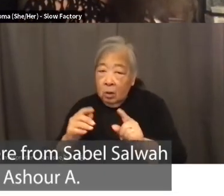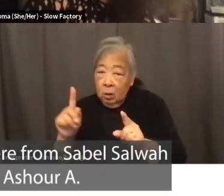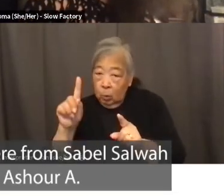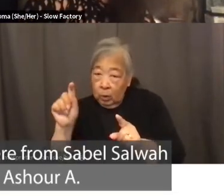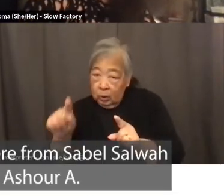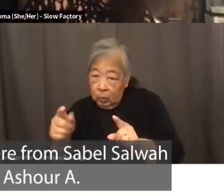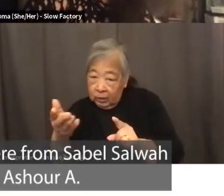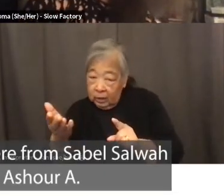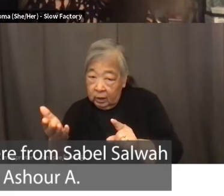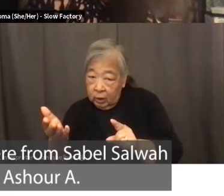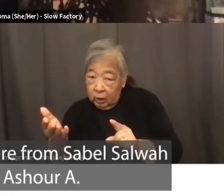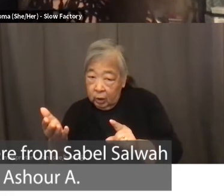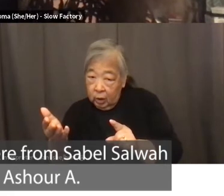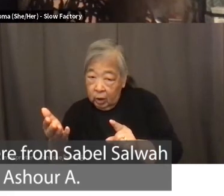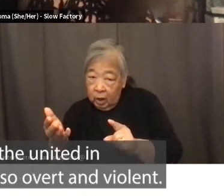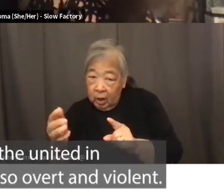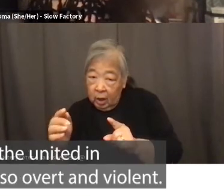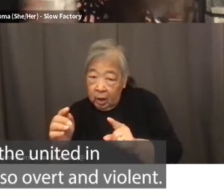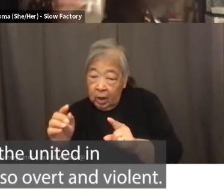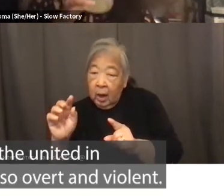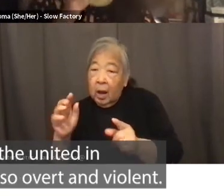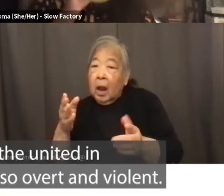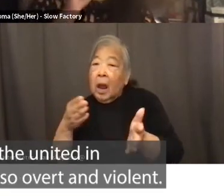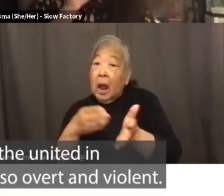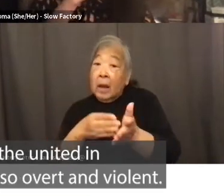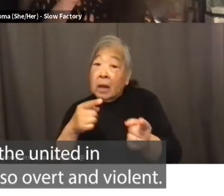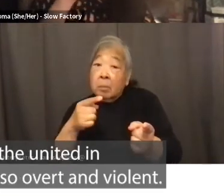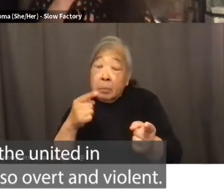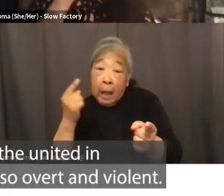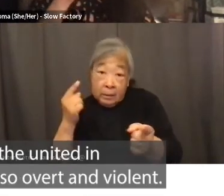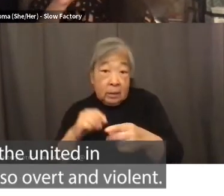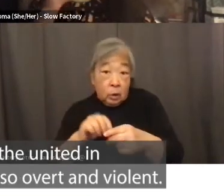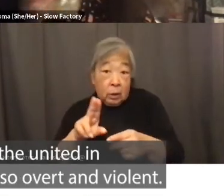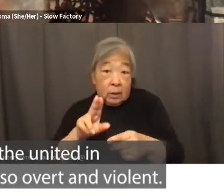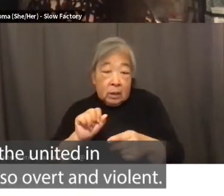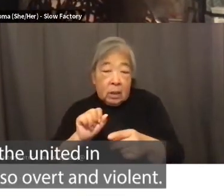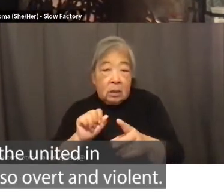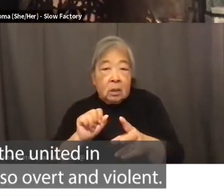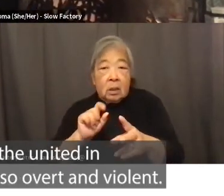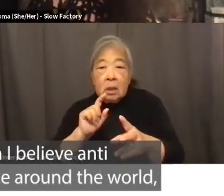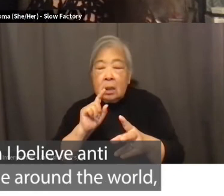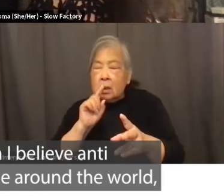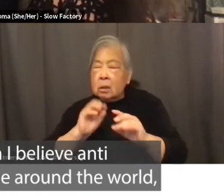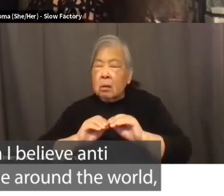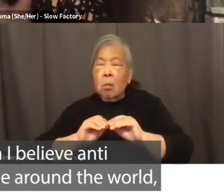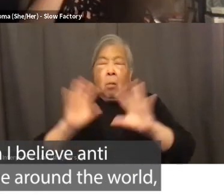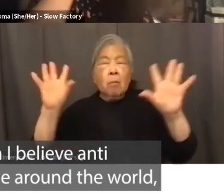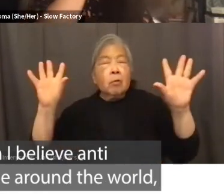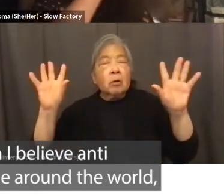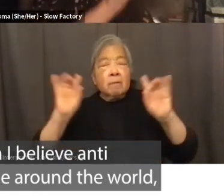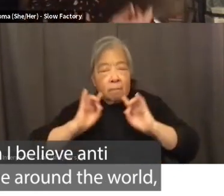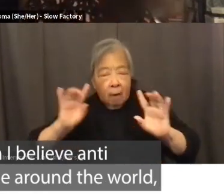Sahba El Shawa. Anti-Blackness in the United States is so overt and violent. And although I